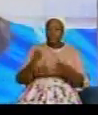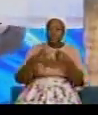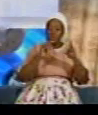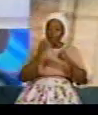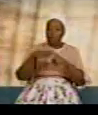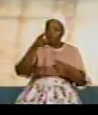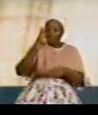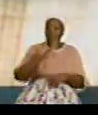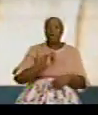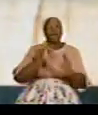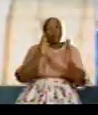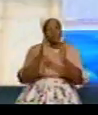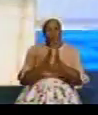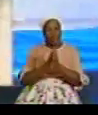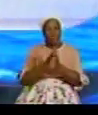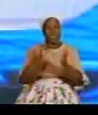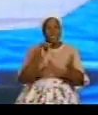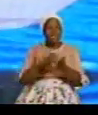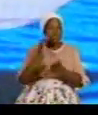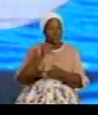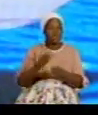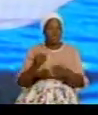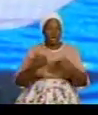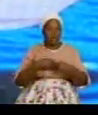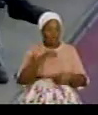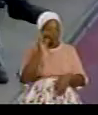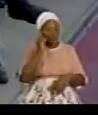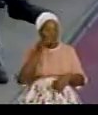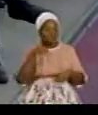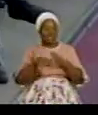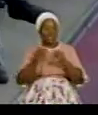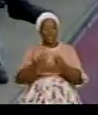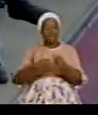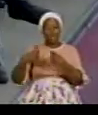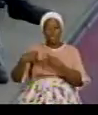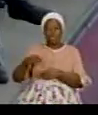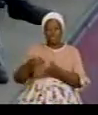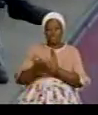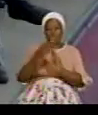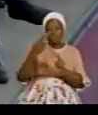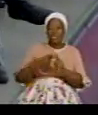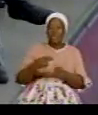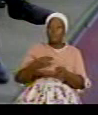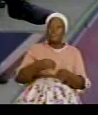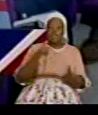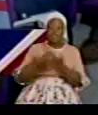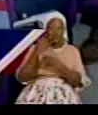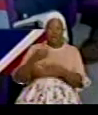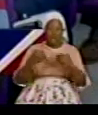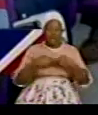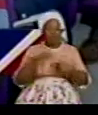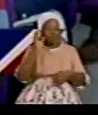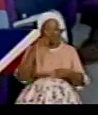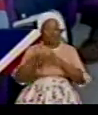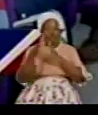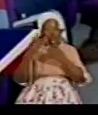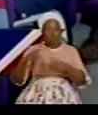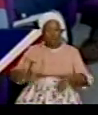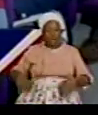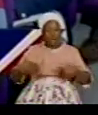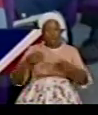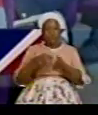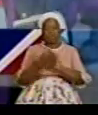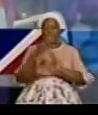God, I pray it will bear fruit in every heart. It will bear fruit in your life. And then